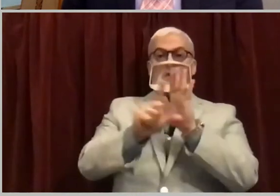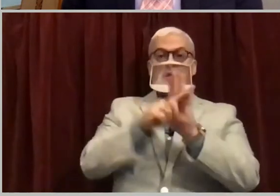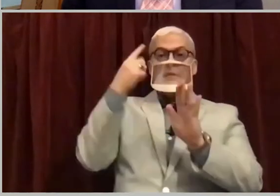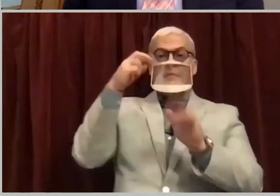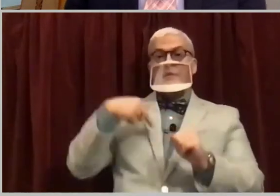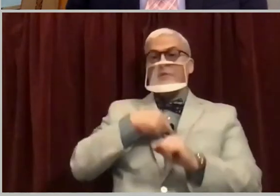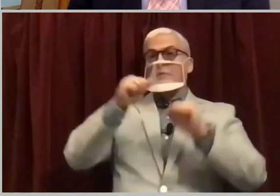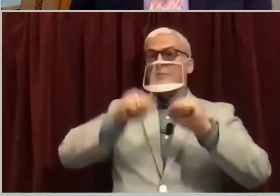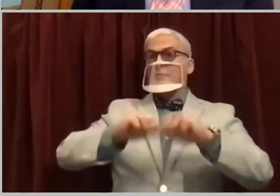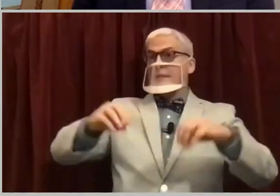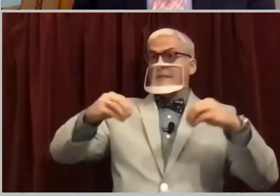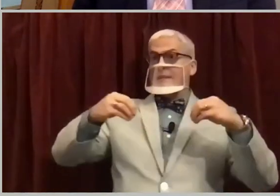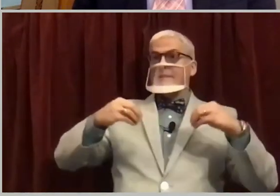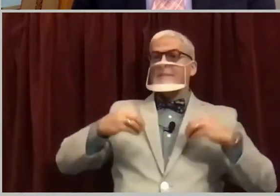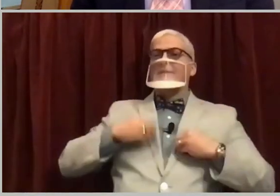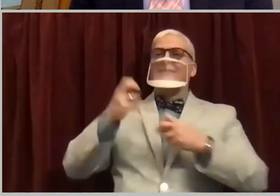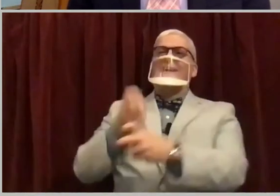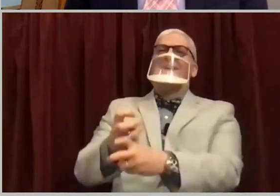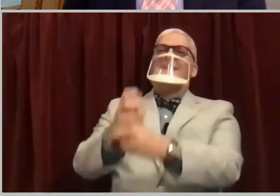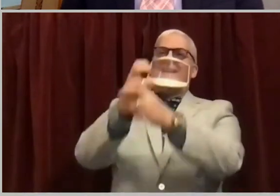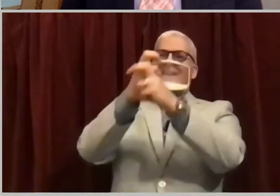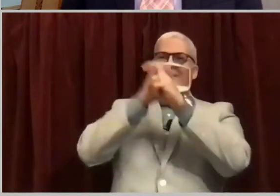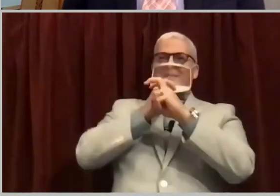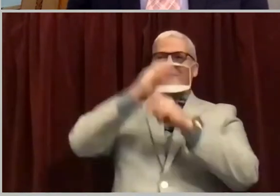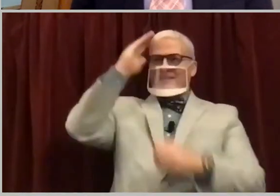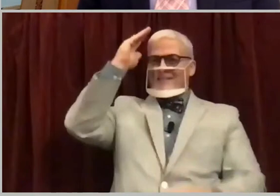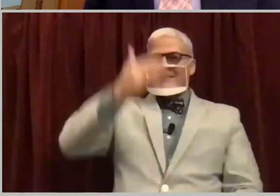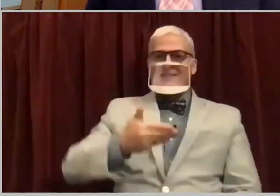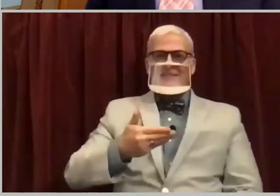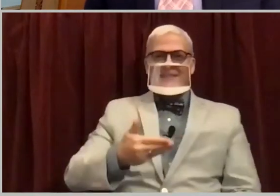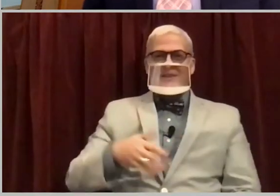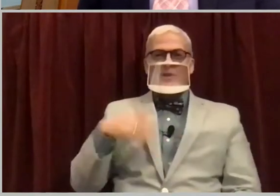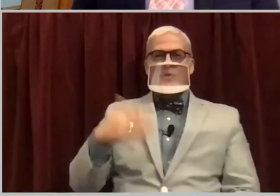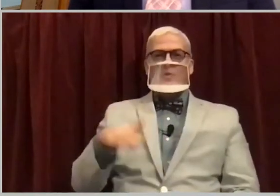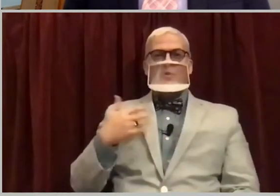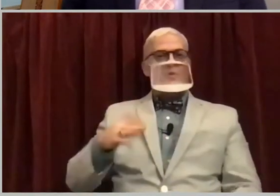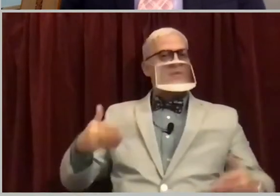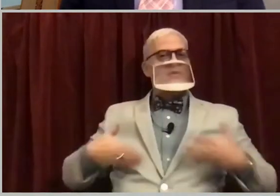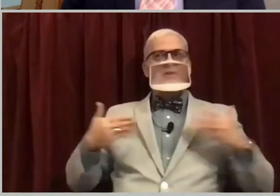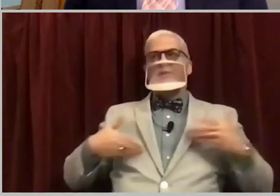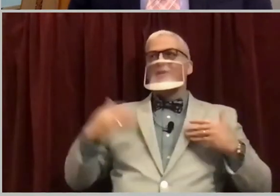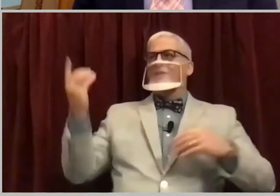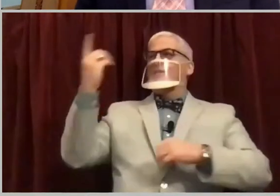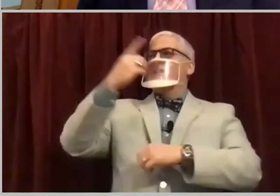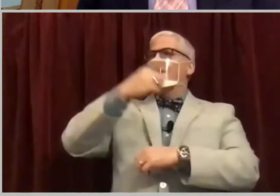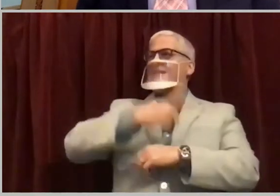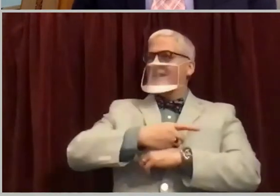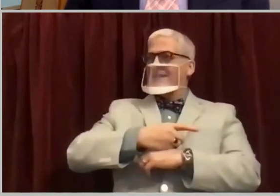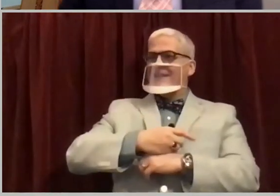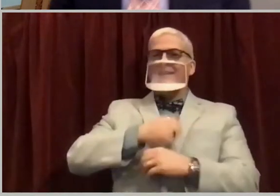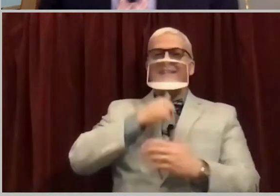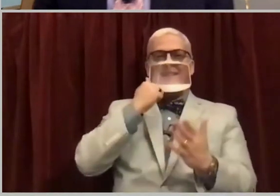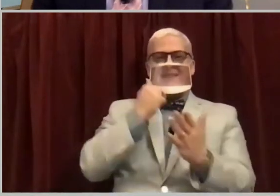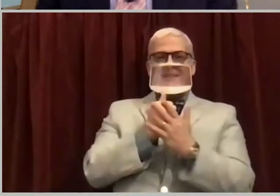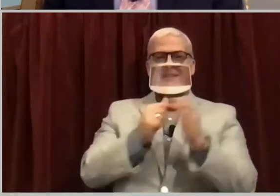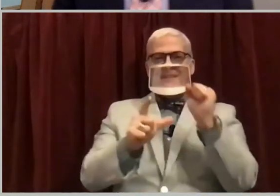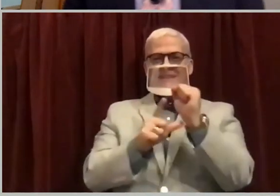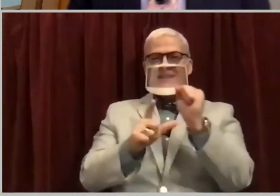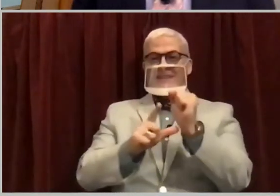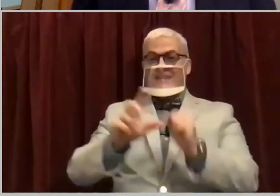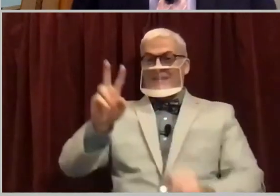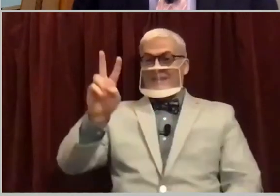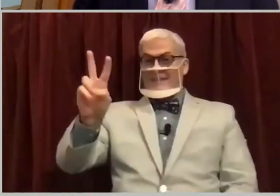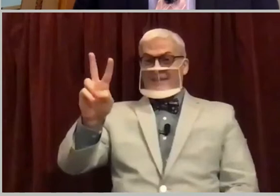receive adoption to sonship. What a joyful day that was. In Luke chapter 2, we see that the